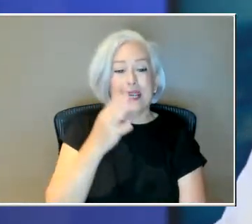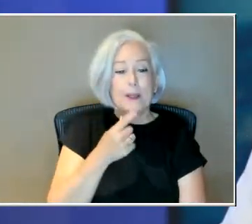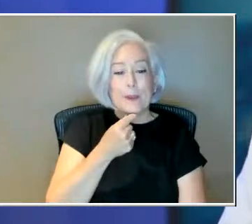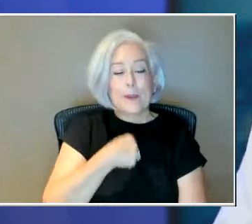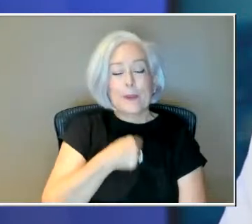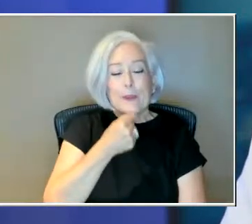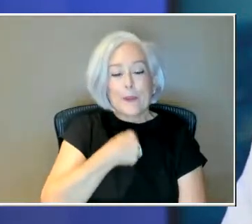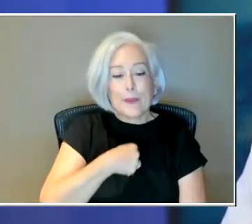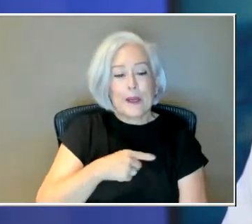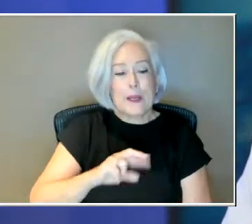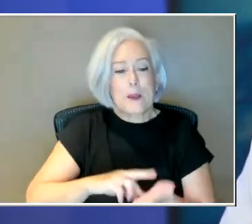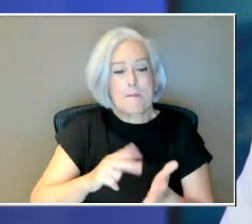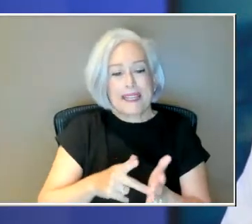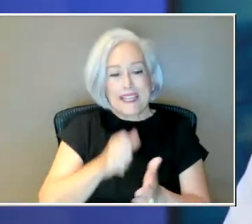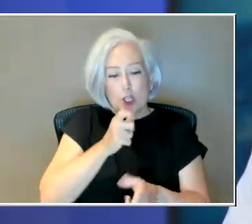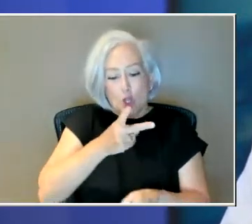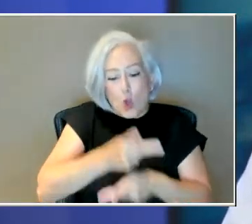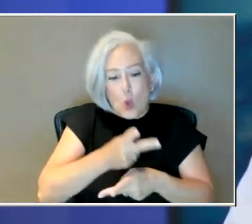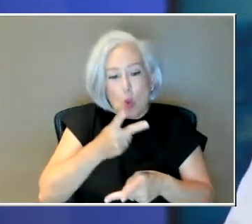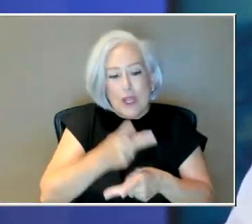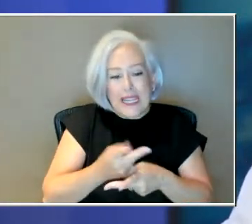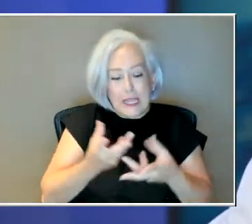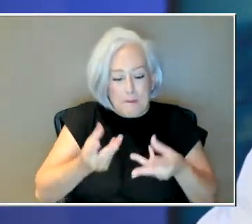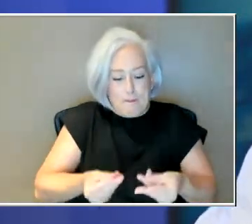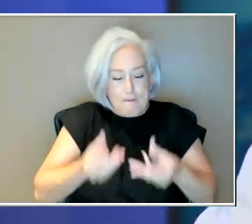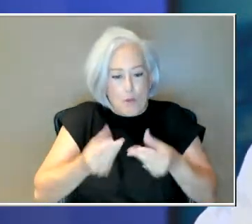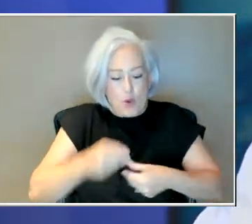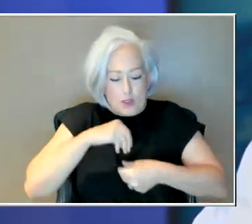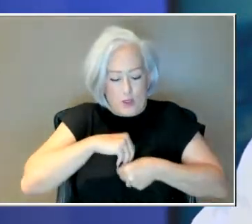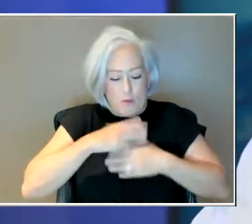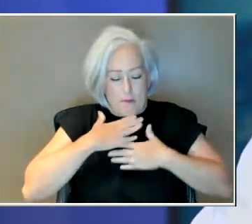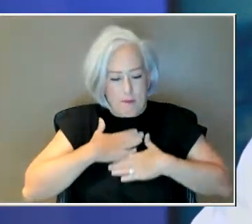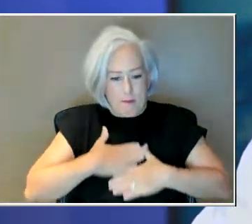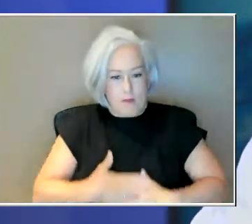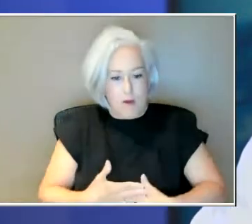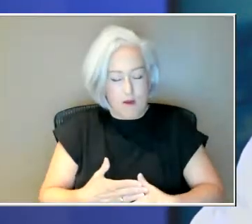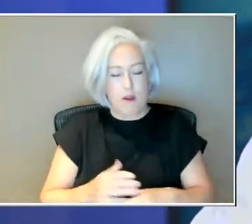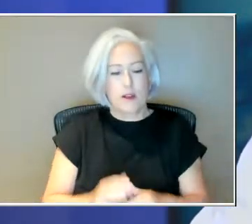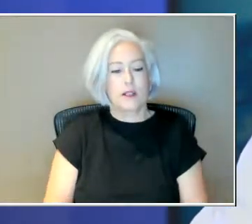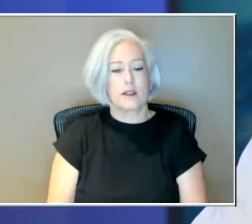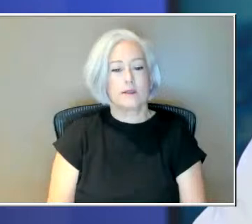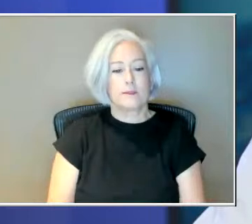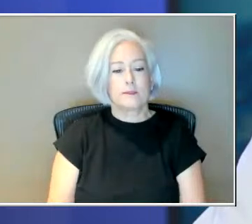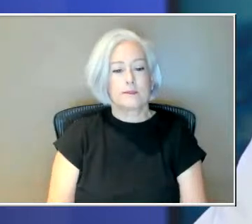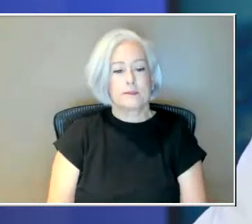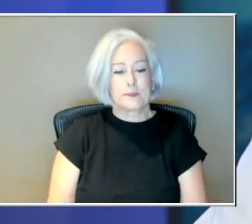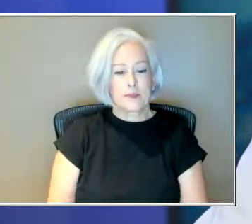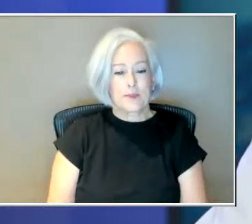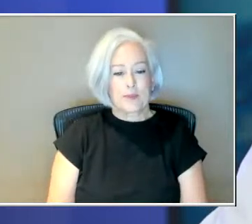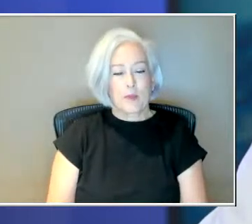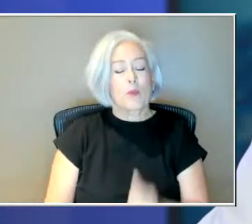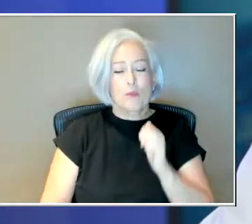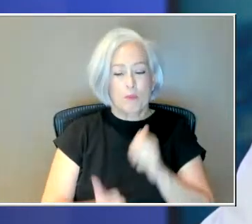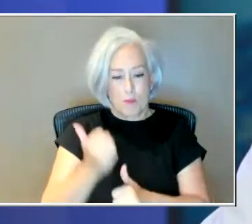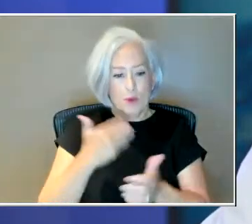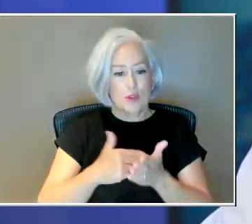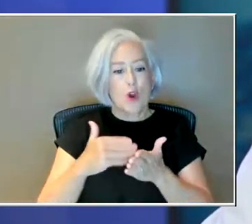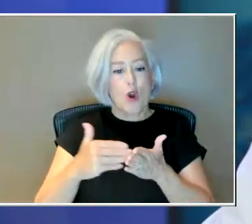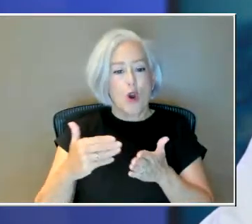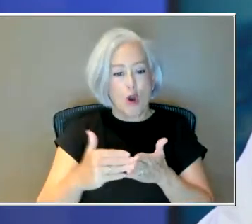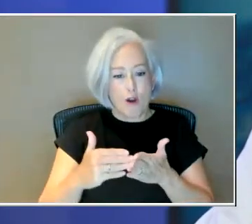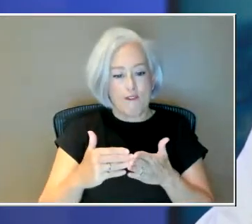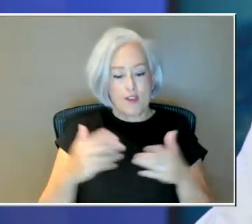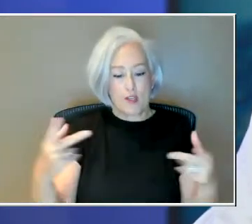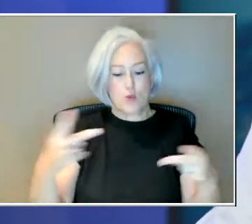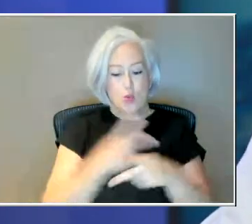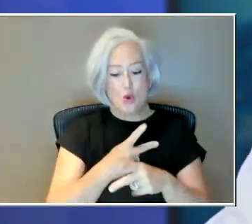not retain that moisture as long or as well, but it's not, it's most often going to be worsened by a lot of the different